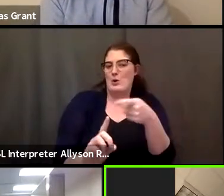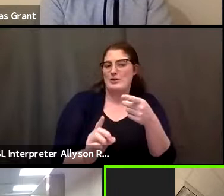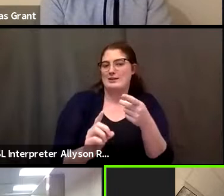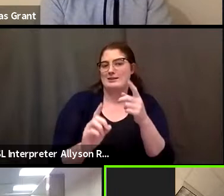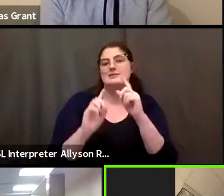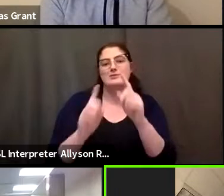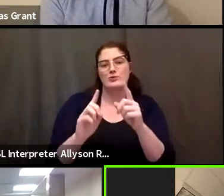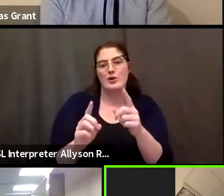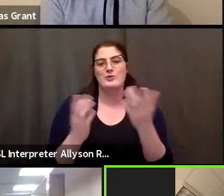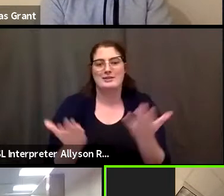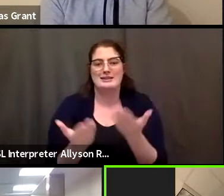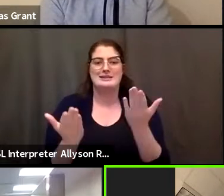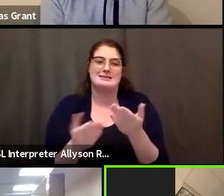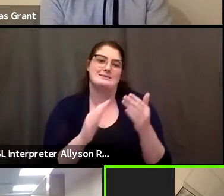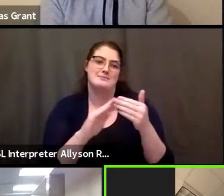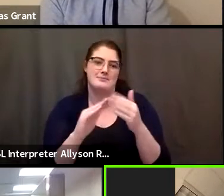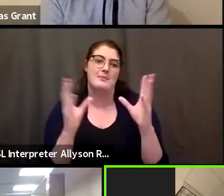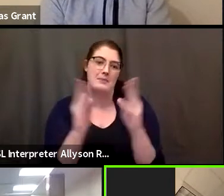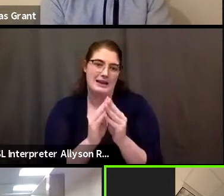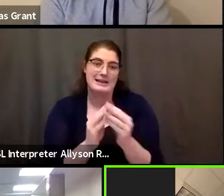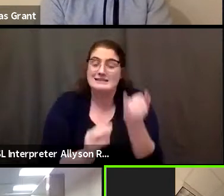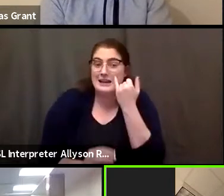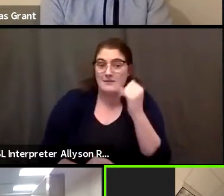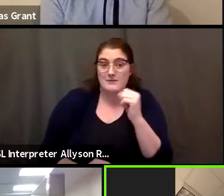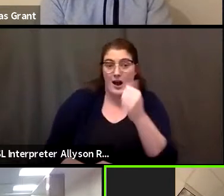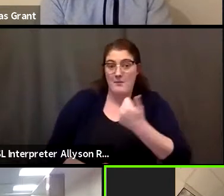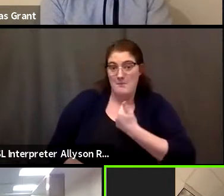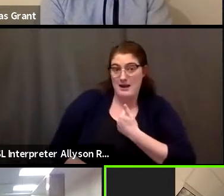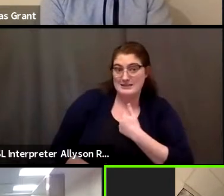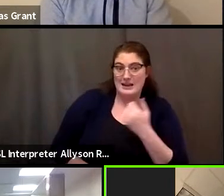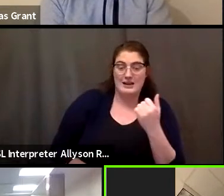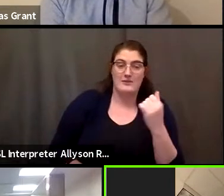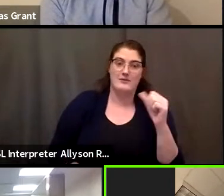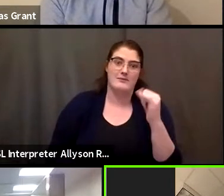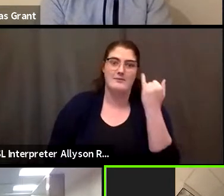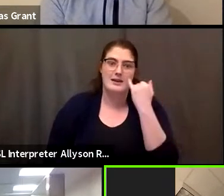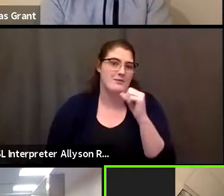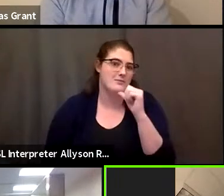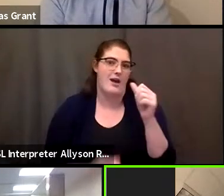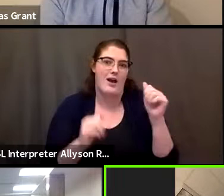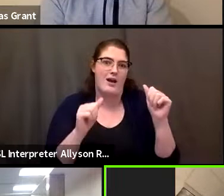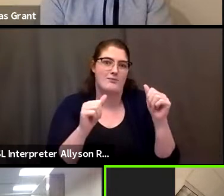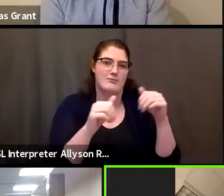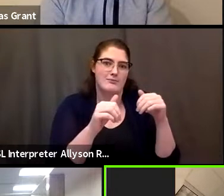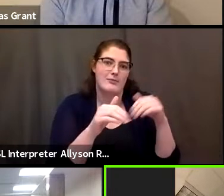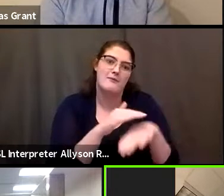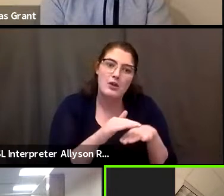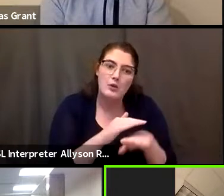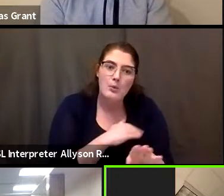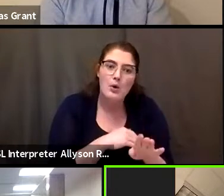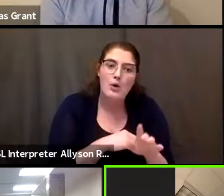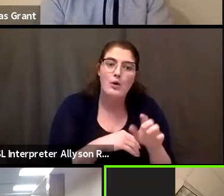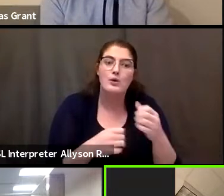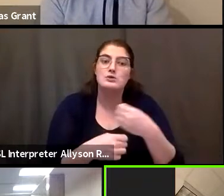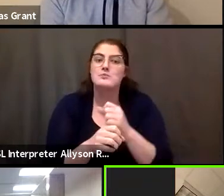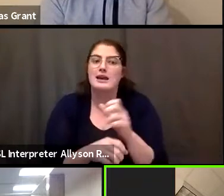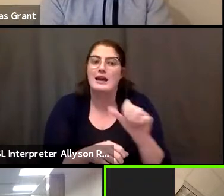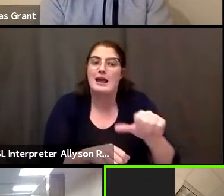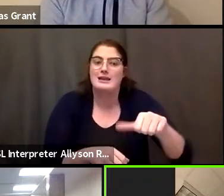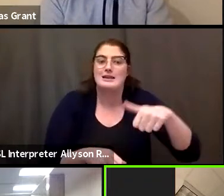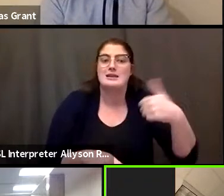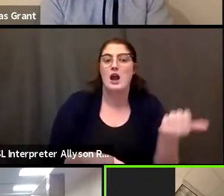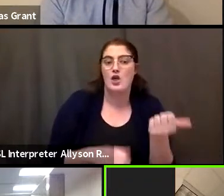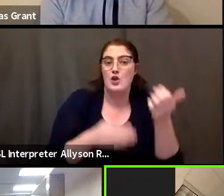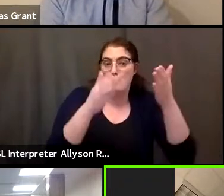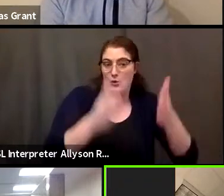attend these meetings. If not myself, if I'm not available, then to make another official